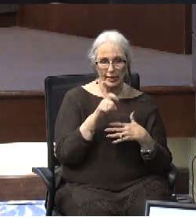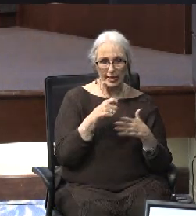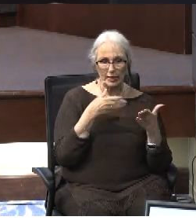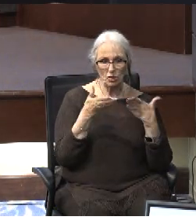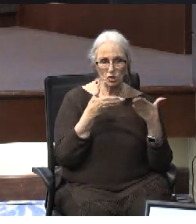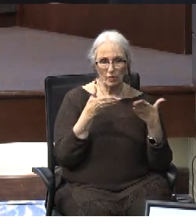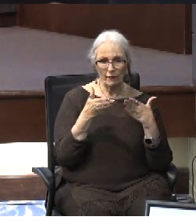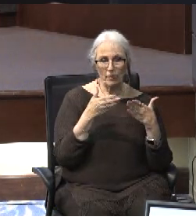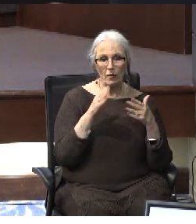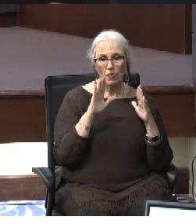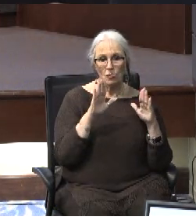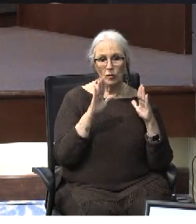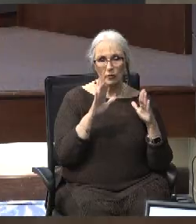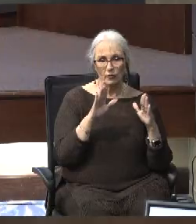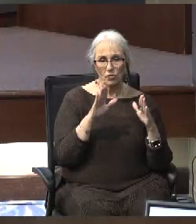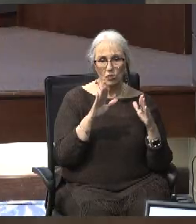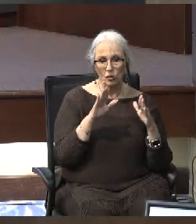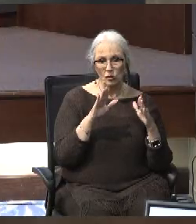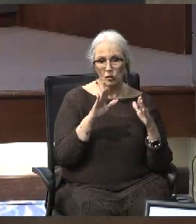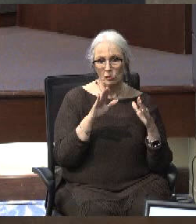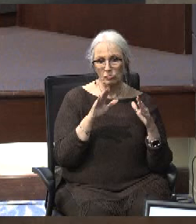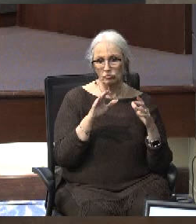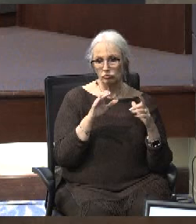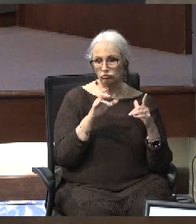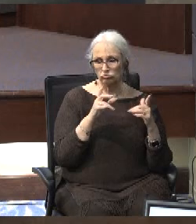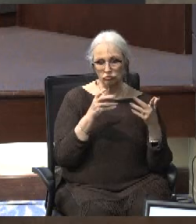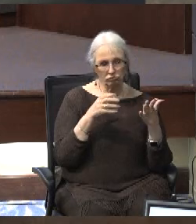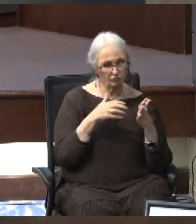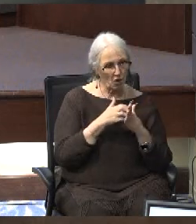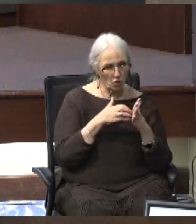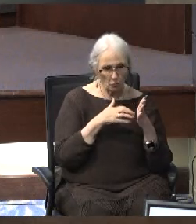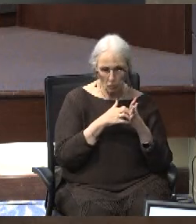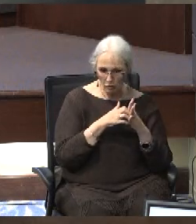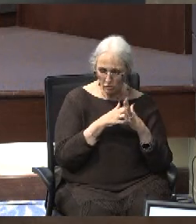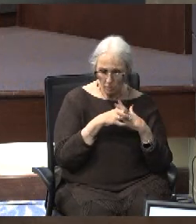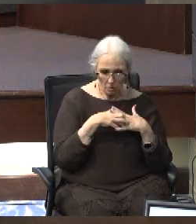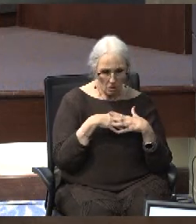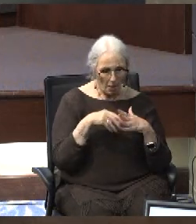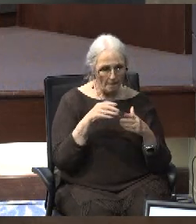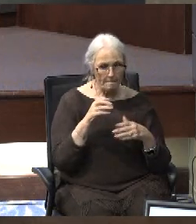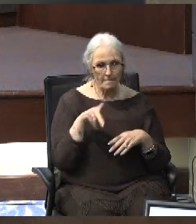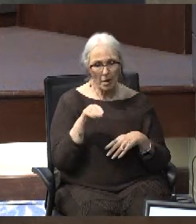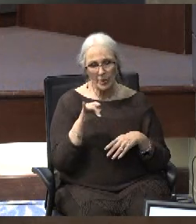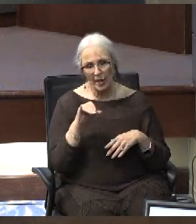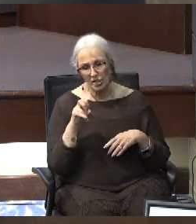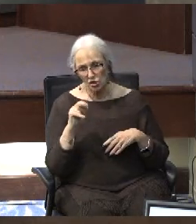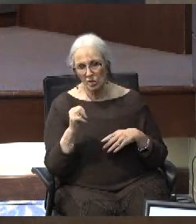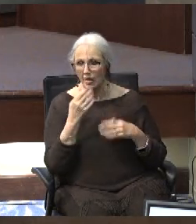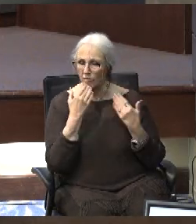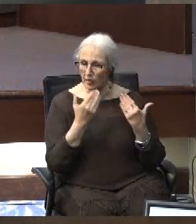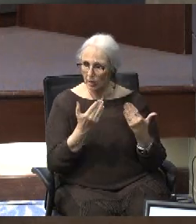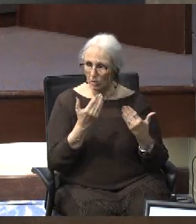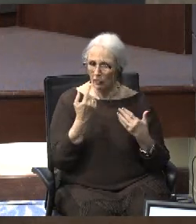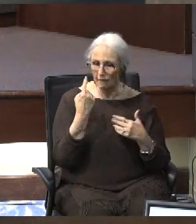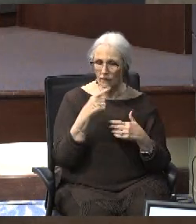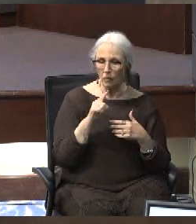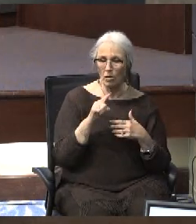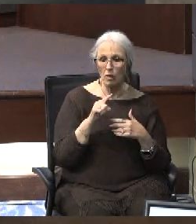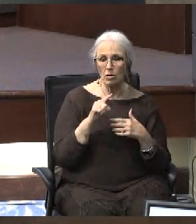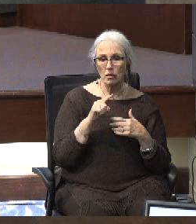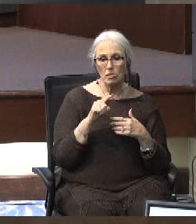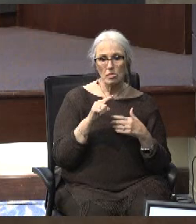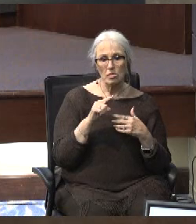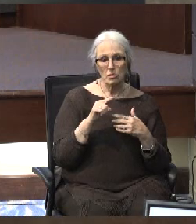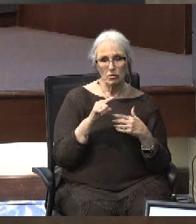our most vulnerable populations. Josh, you're still on the board? So thankful to our Mayor Pro